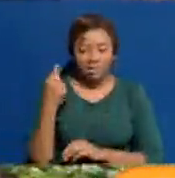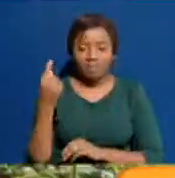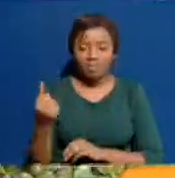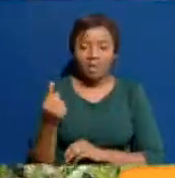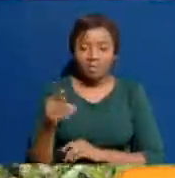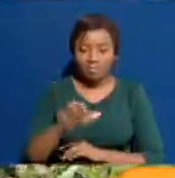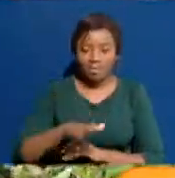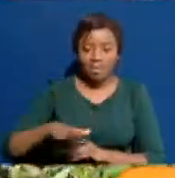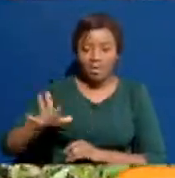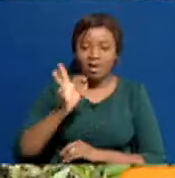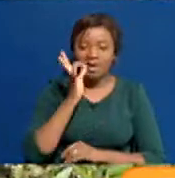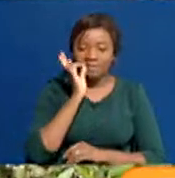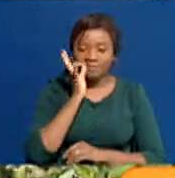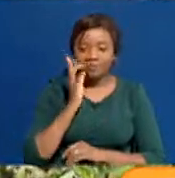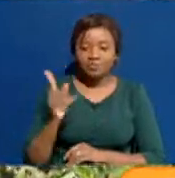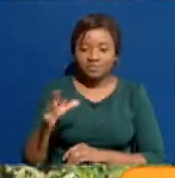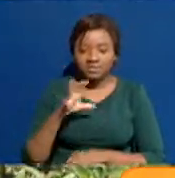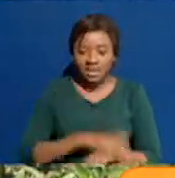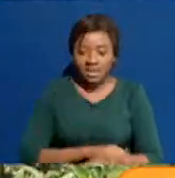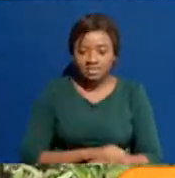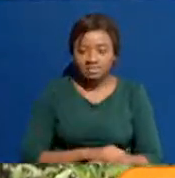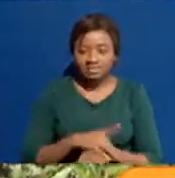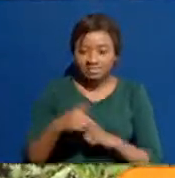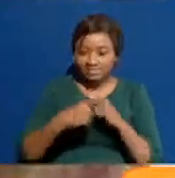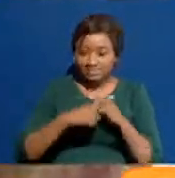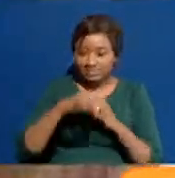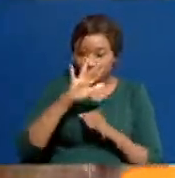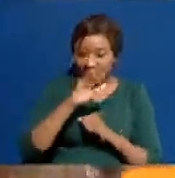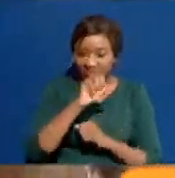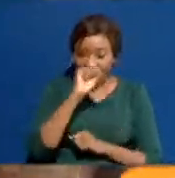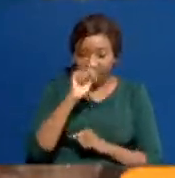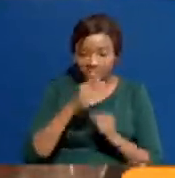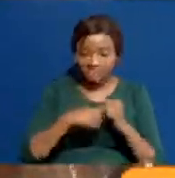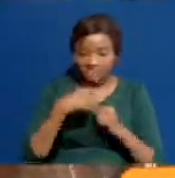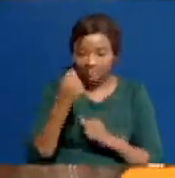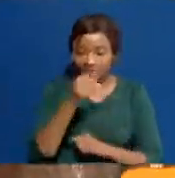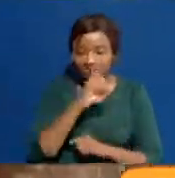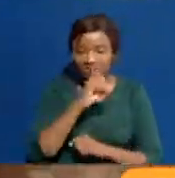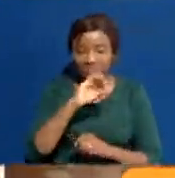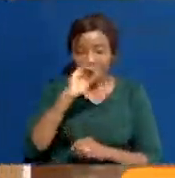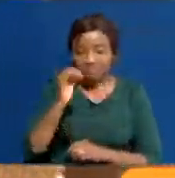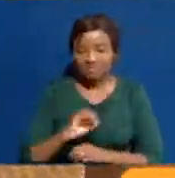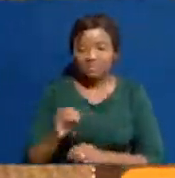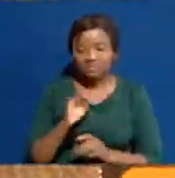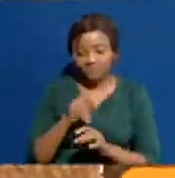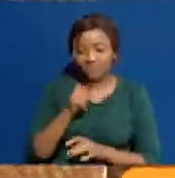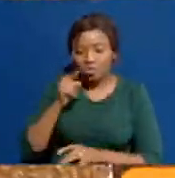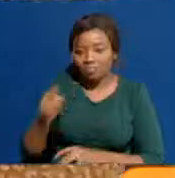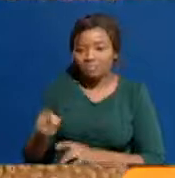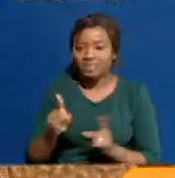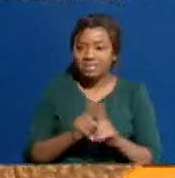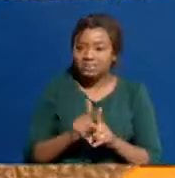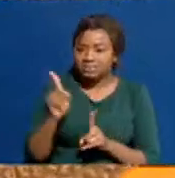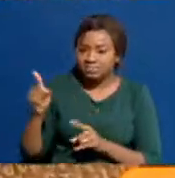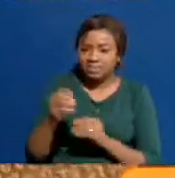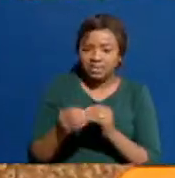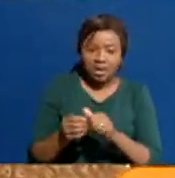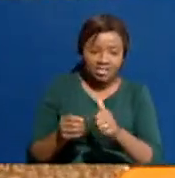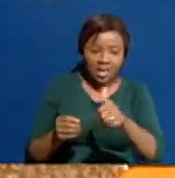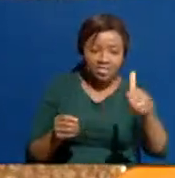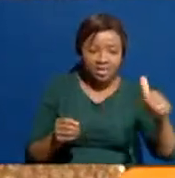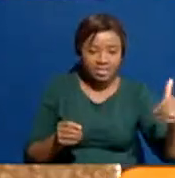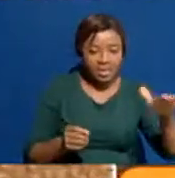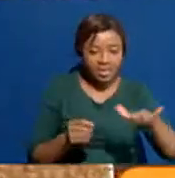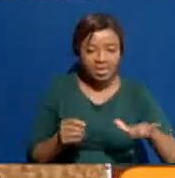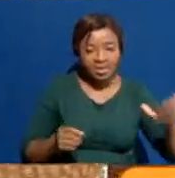of jackfruit, accounting for 65% of the produce in Kenya. Fruit is also widely produced in other